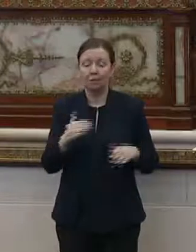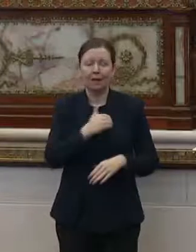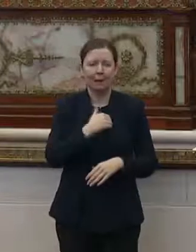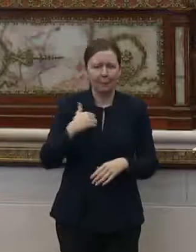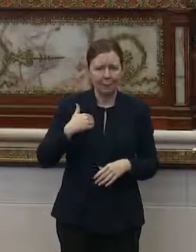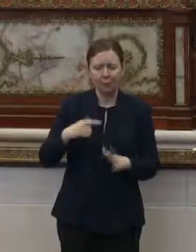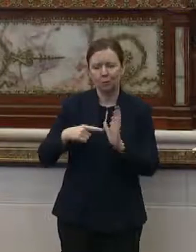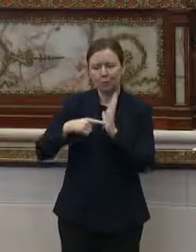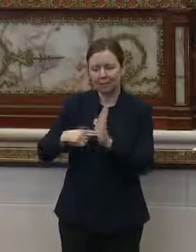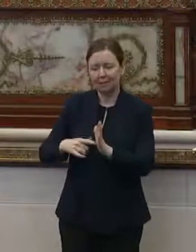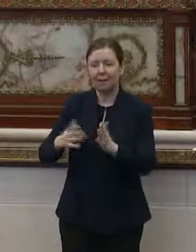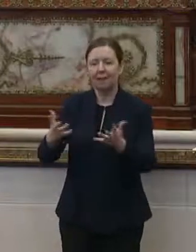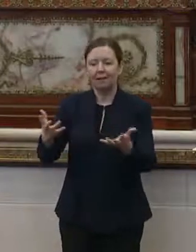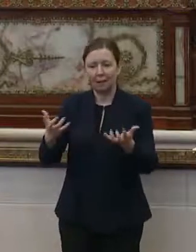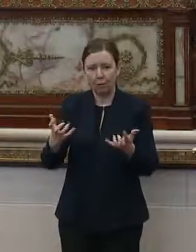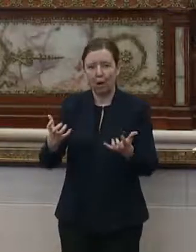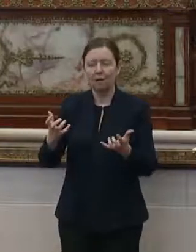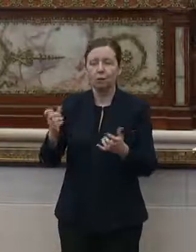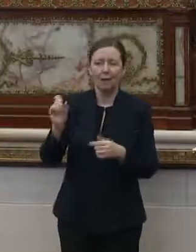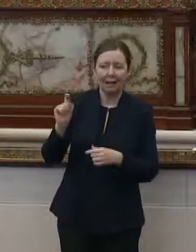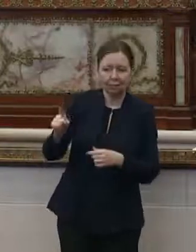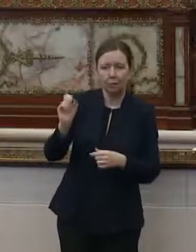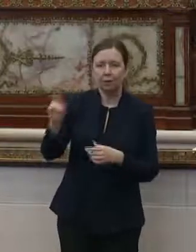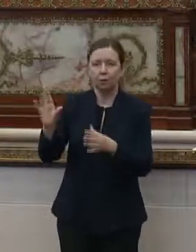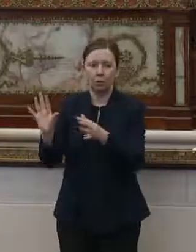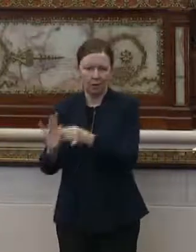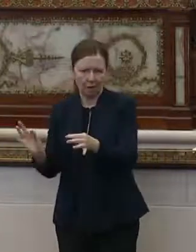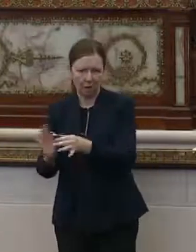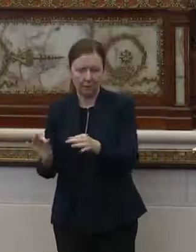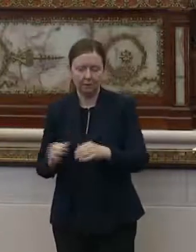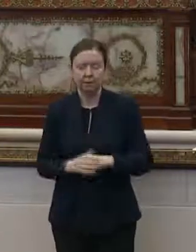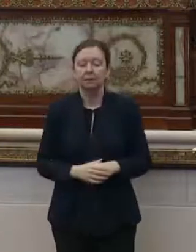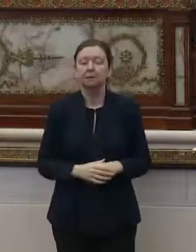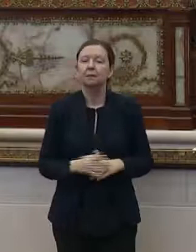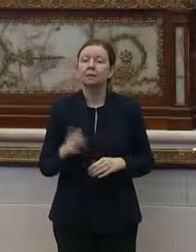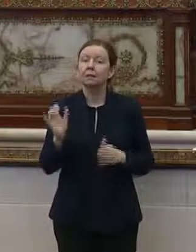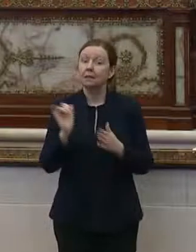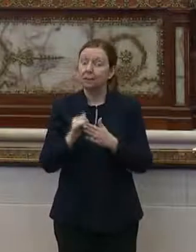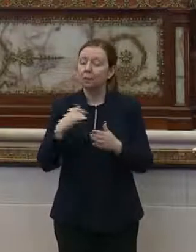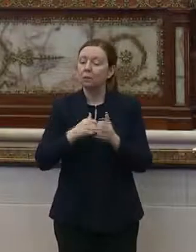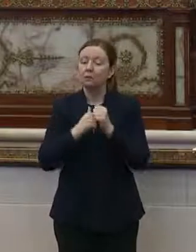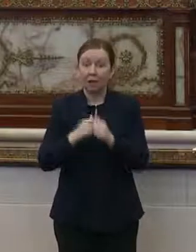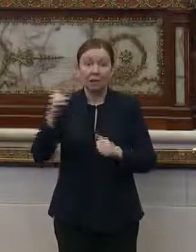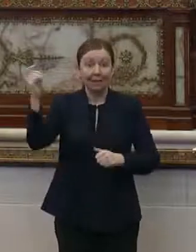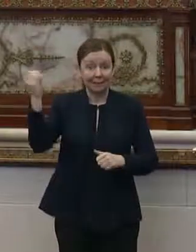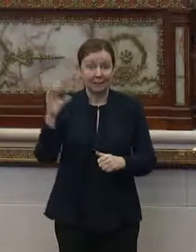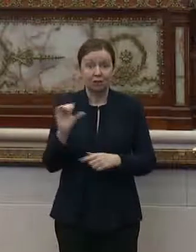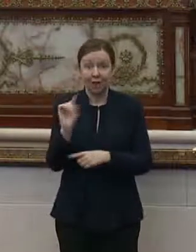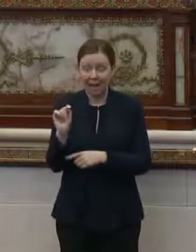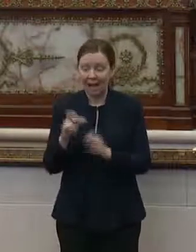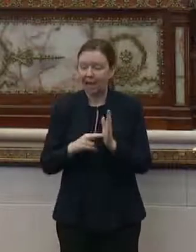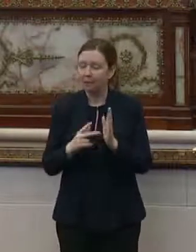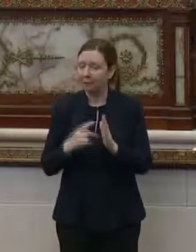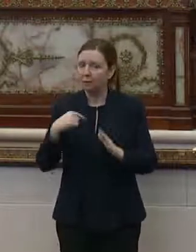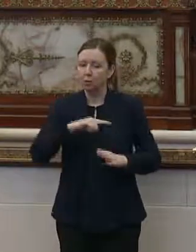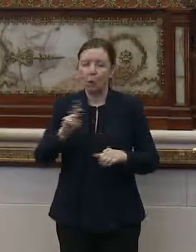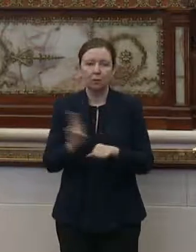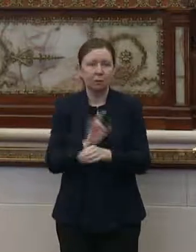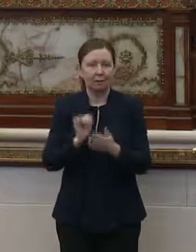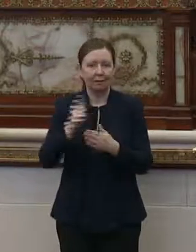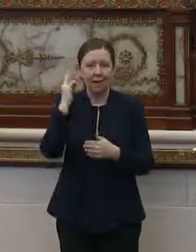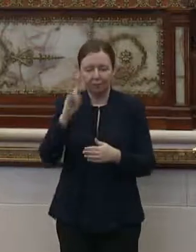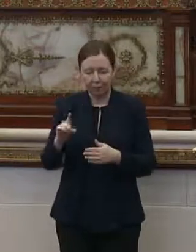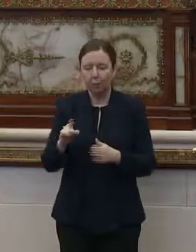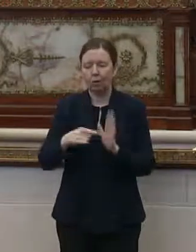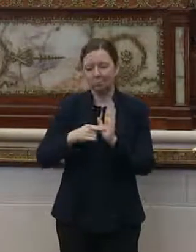to signify that they wish to be recognized. In order to comply with the Sunshine Act, the chat feature must only be used for